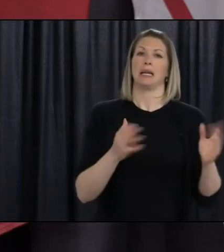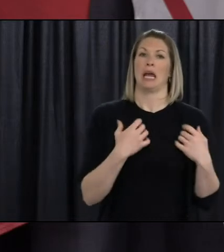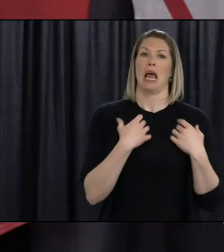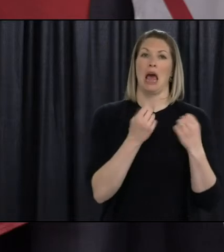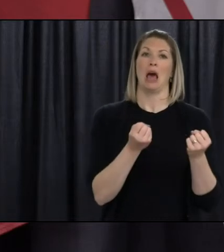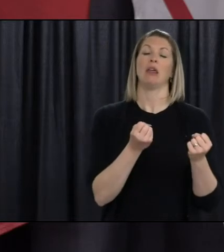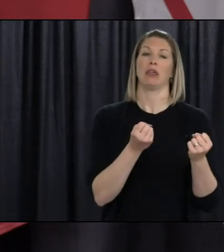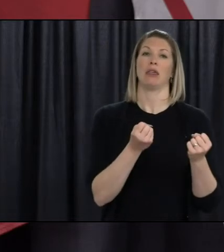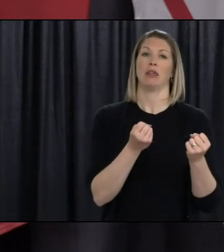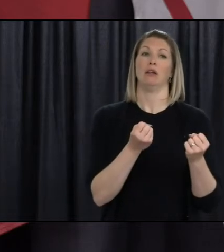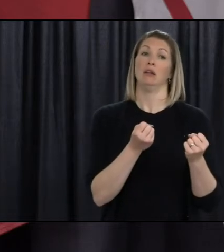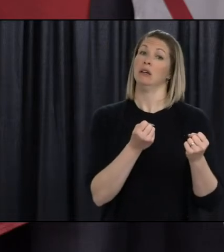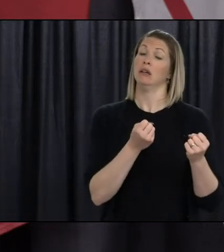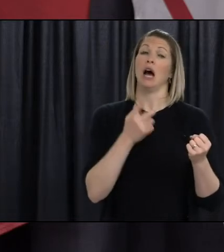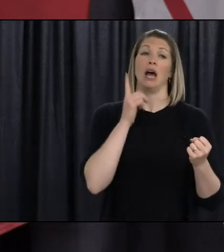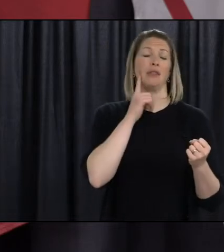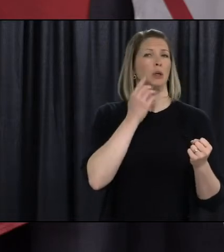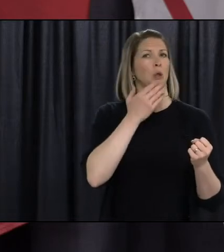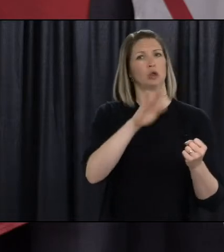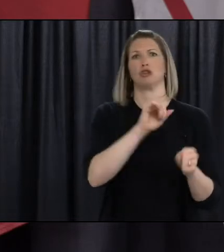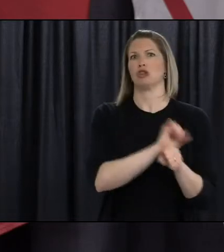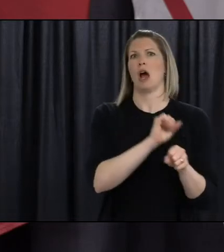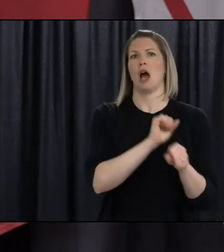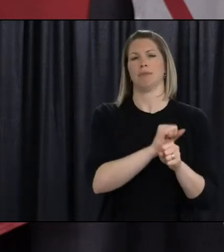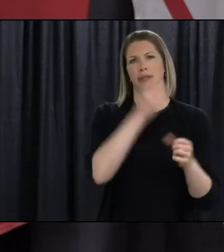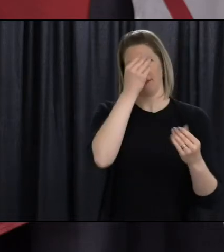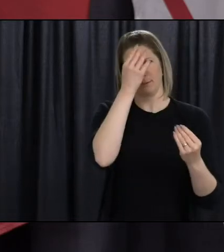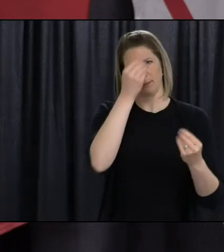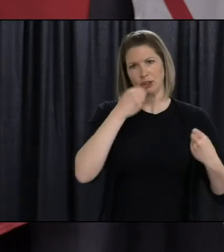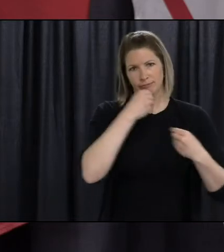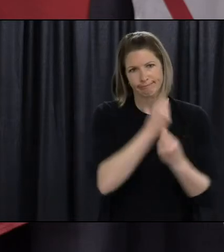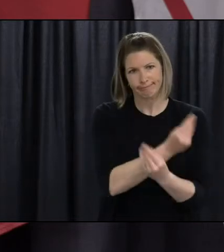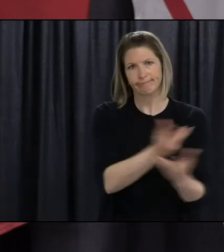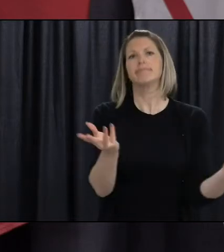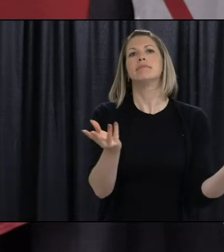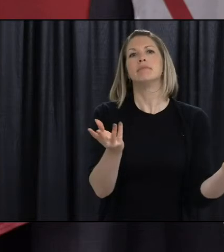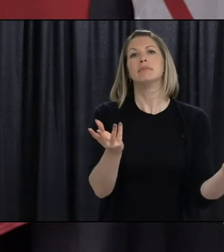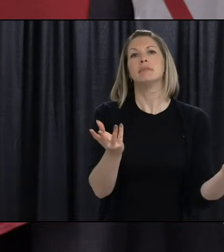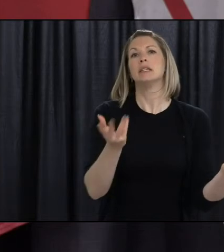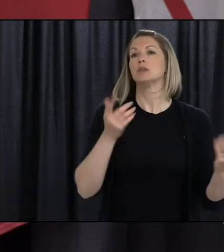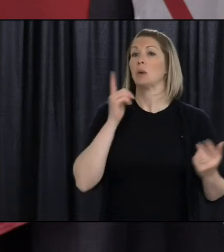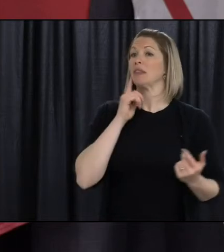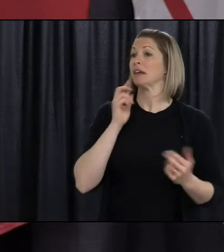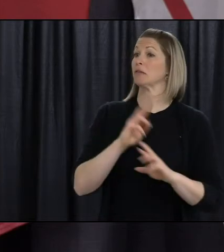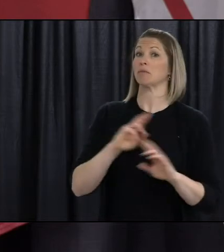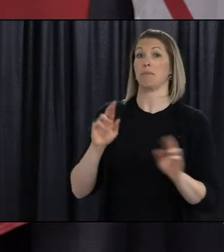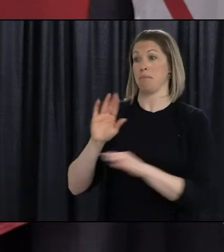in putting this out there concisely, and we now have a business response team in place too to support this group.